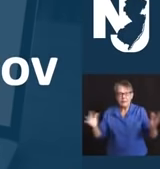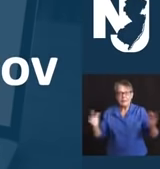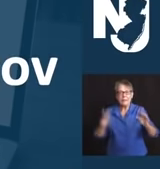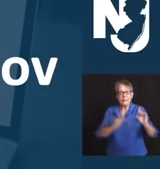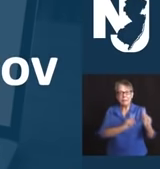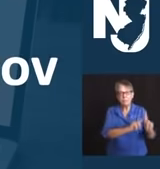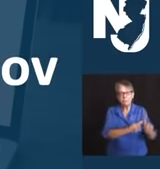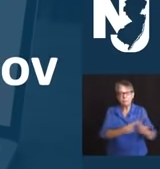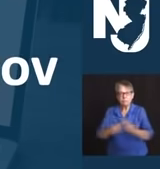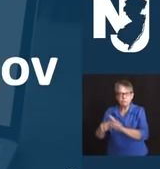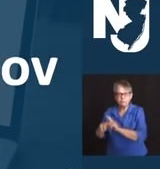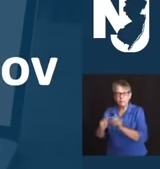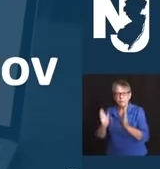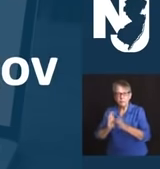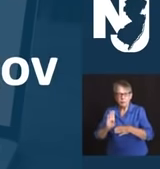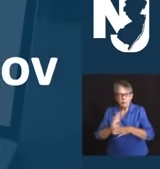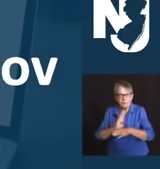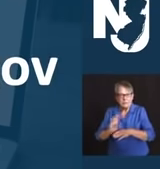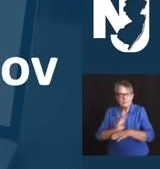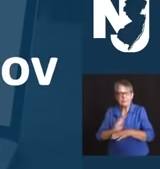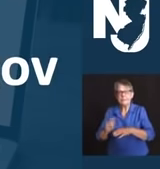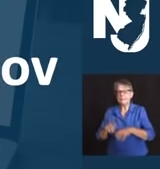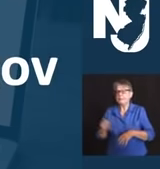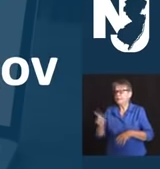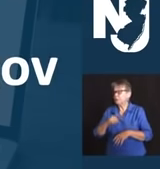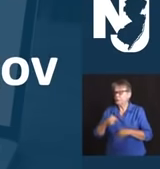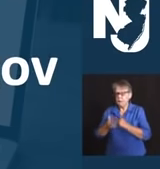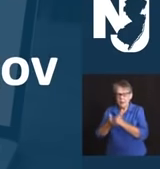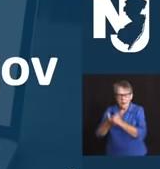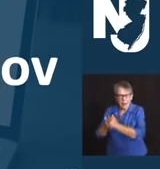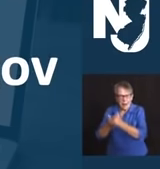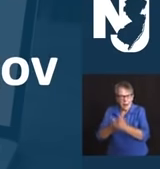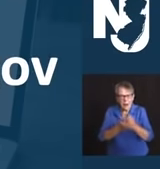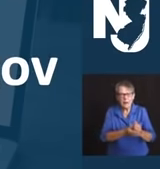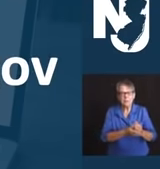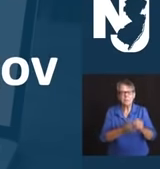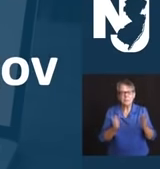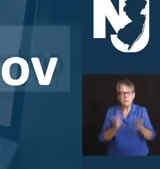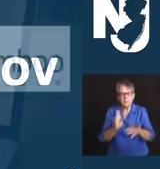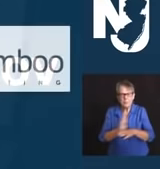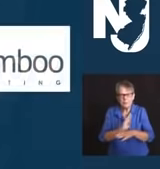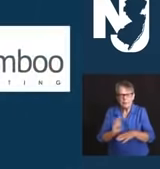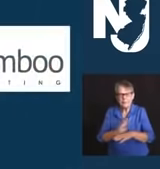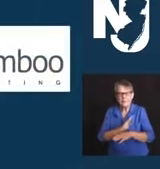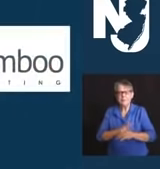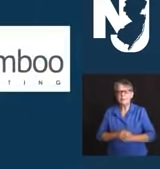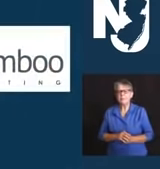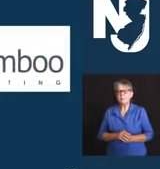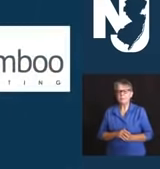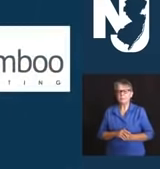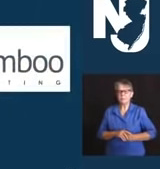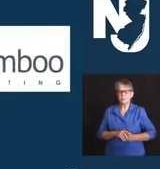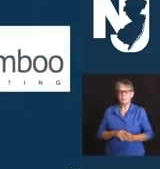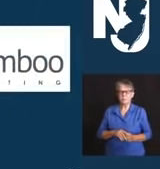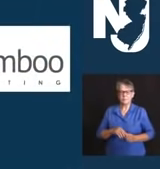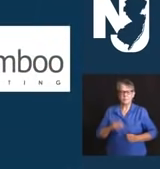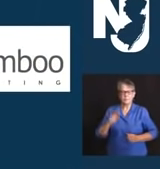they can continue to fuel our growth into the future. Alberto Garcia came from Madrid, Spain to